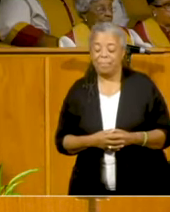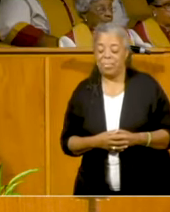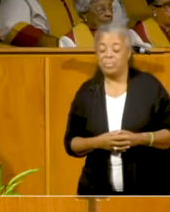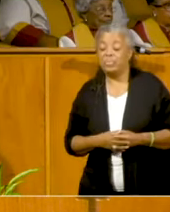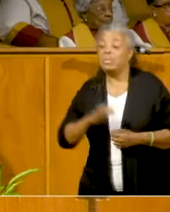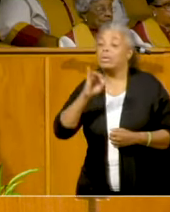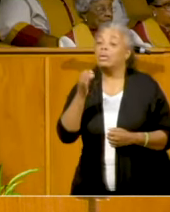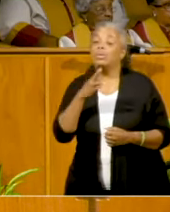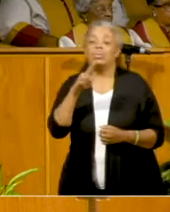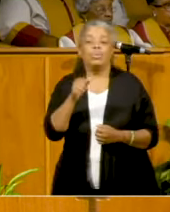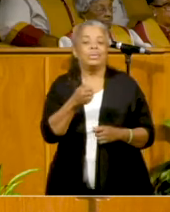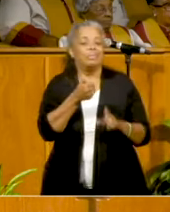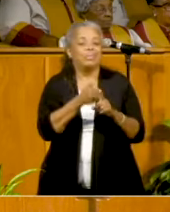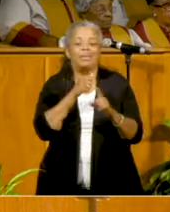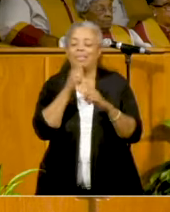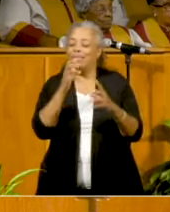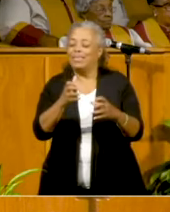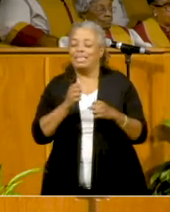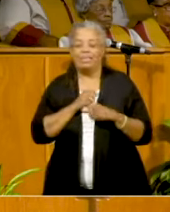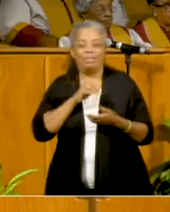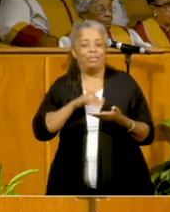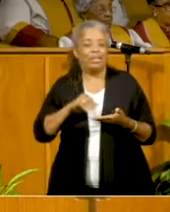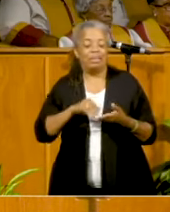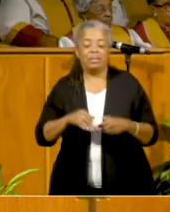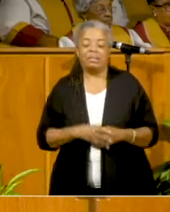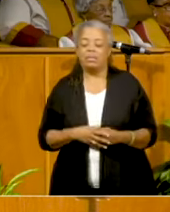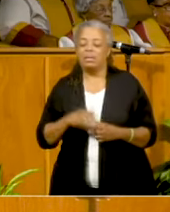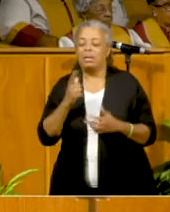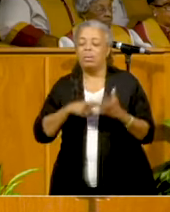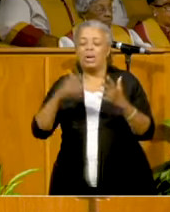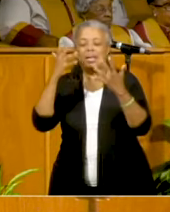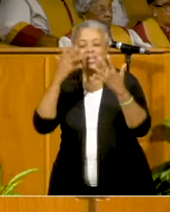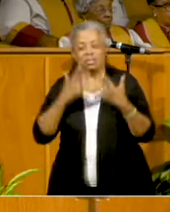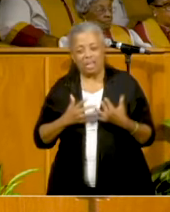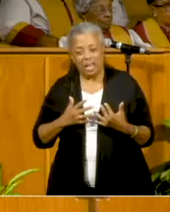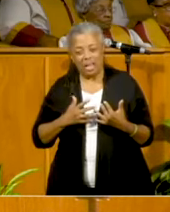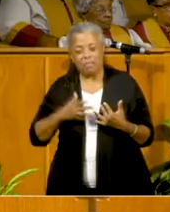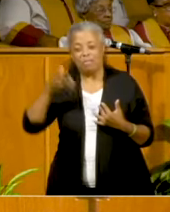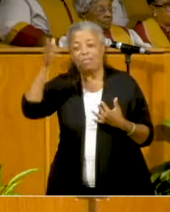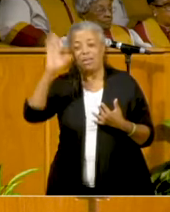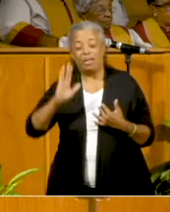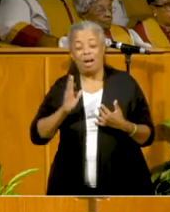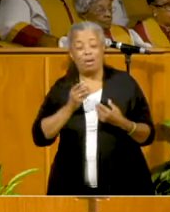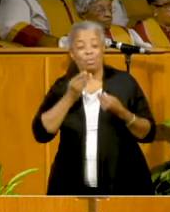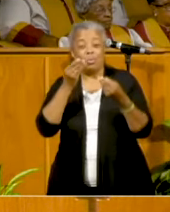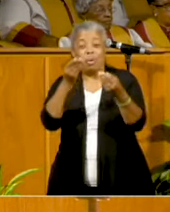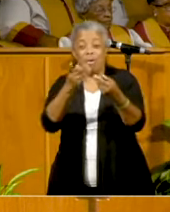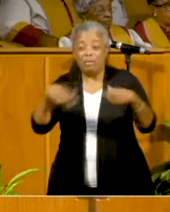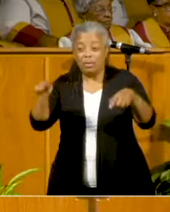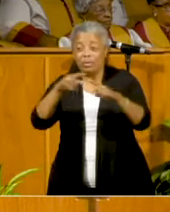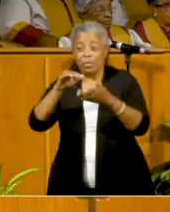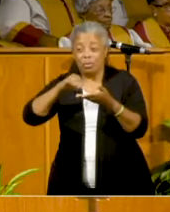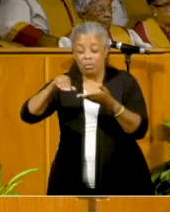And Judas did not receive it. What a shame for God to offer you forgiveness